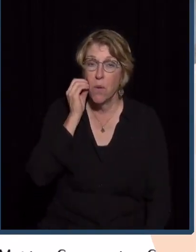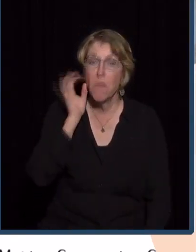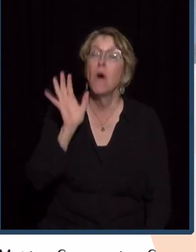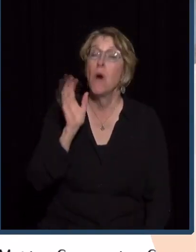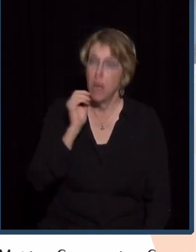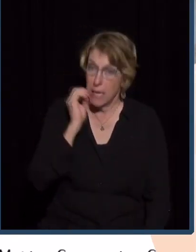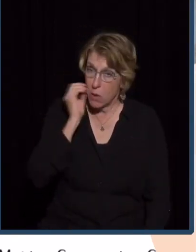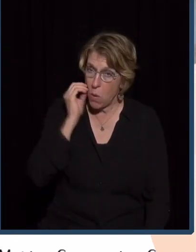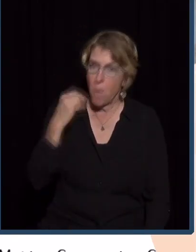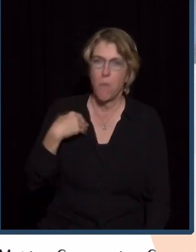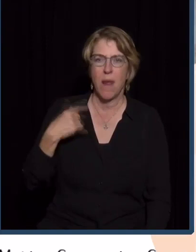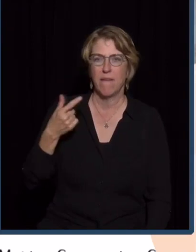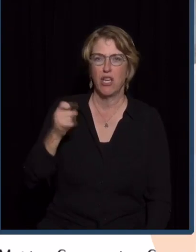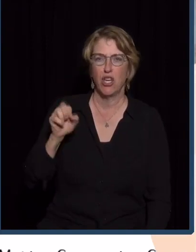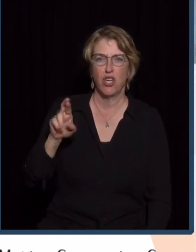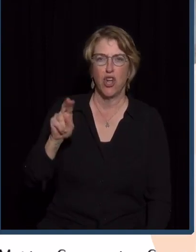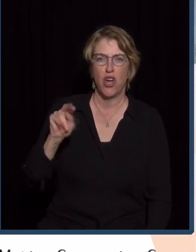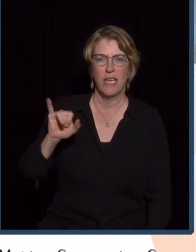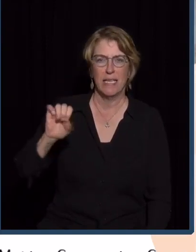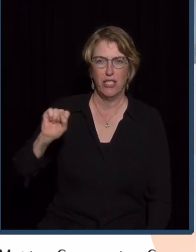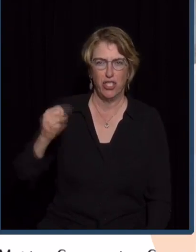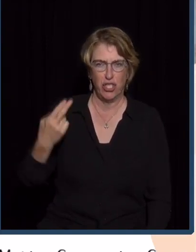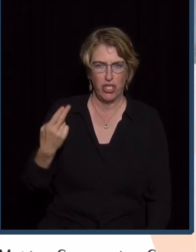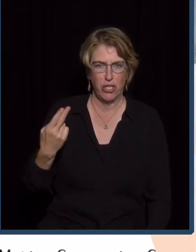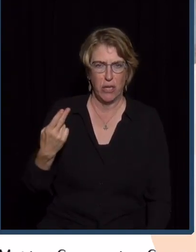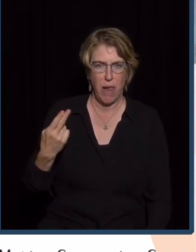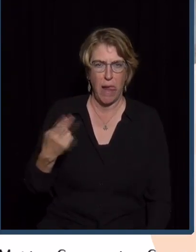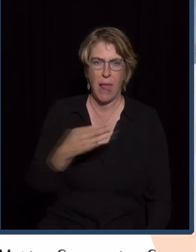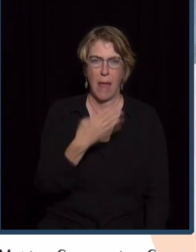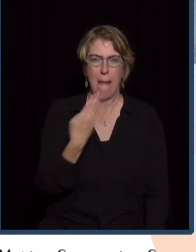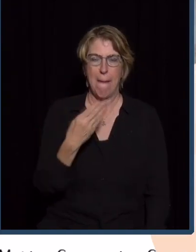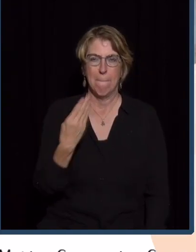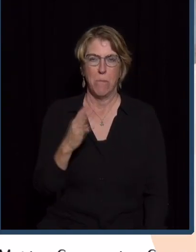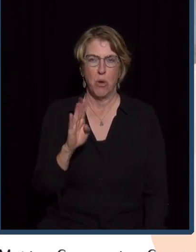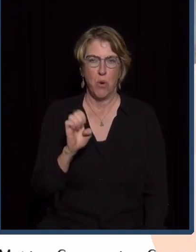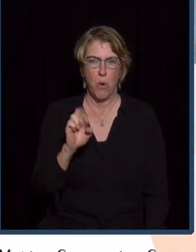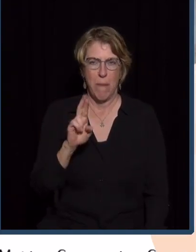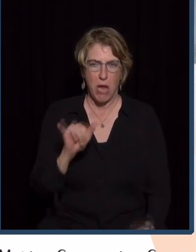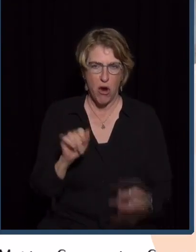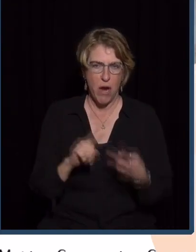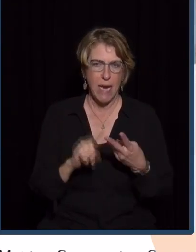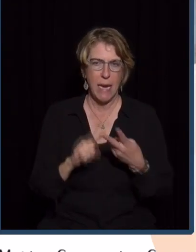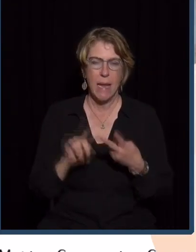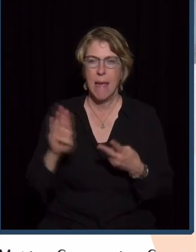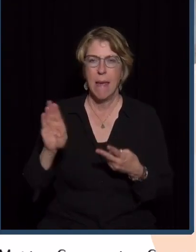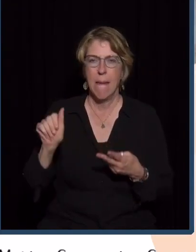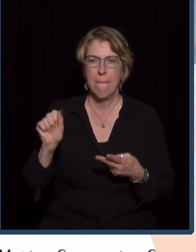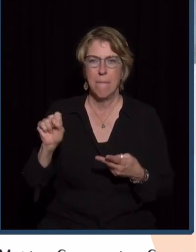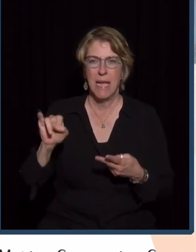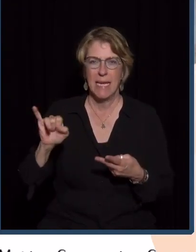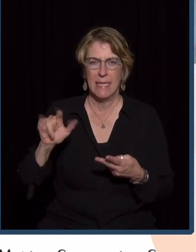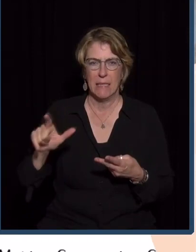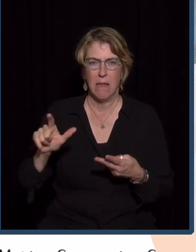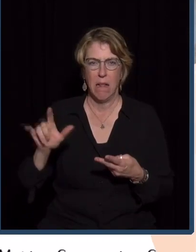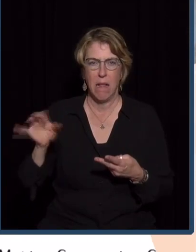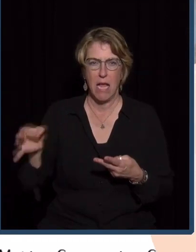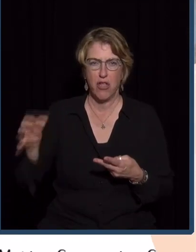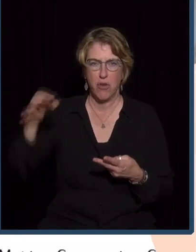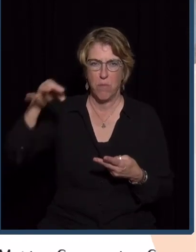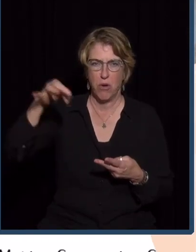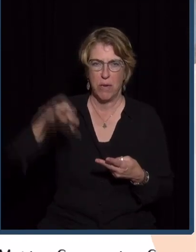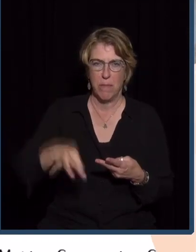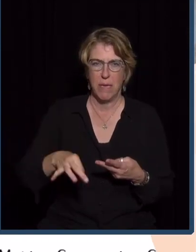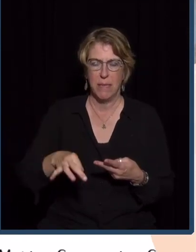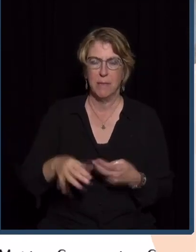garnish. And of course. Important. So at home you have your blueberries and your basil. You just put them together on your